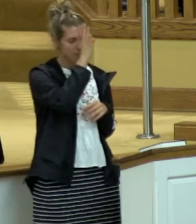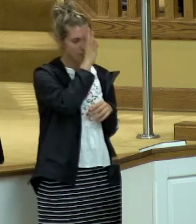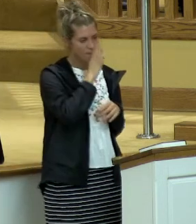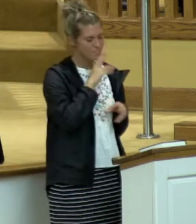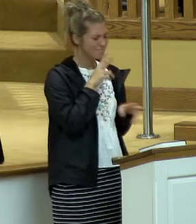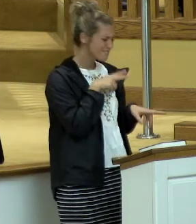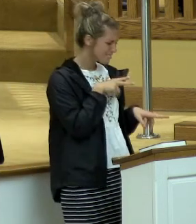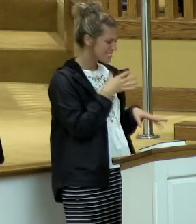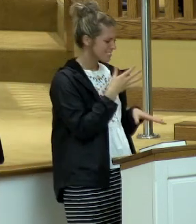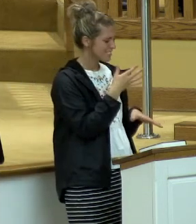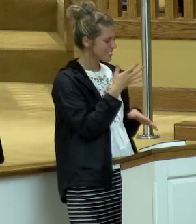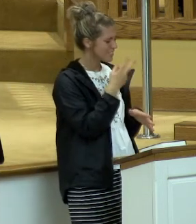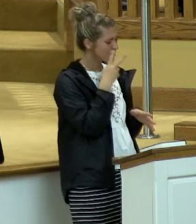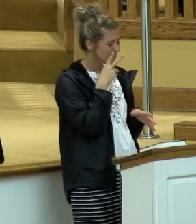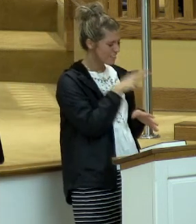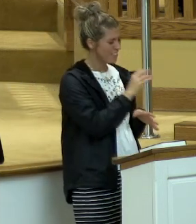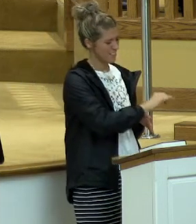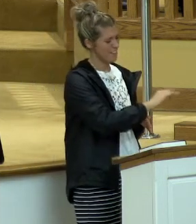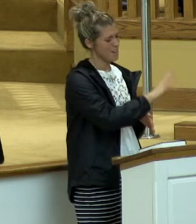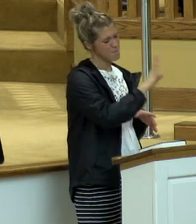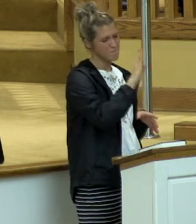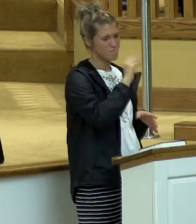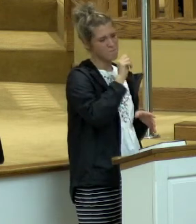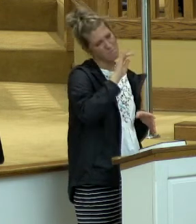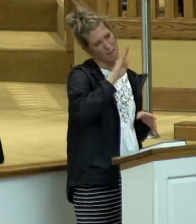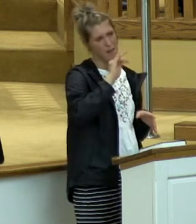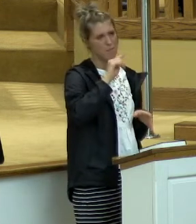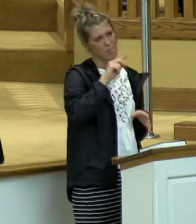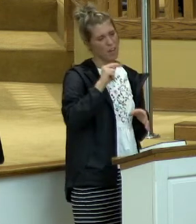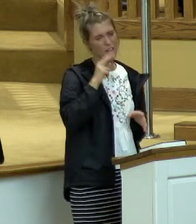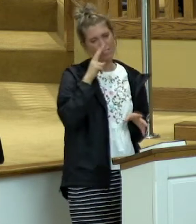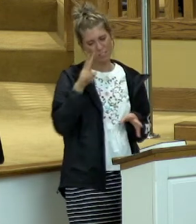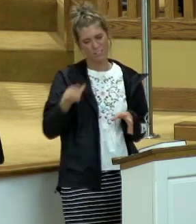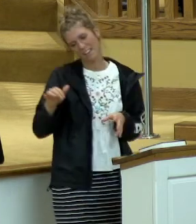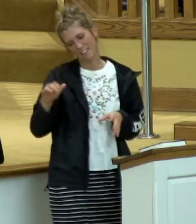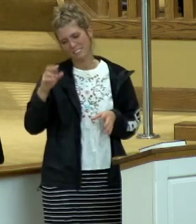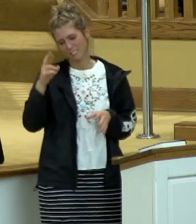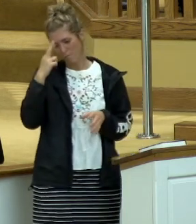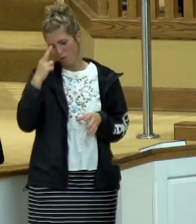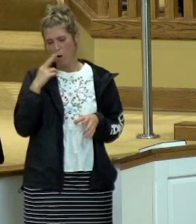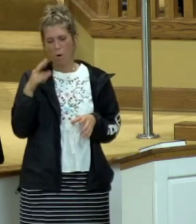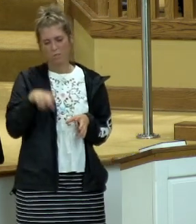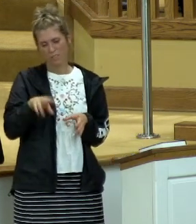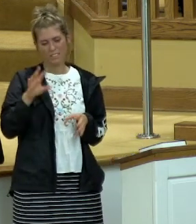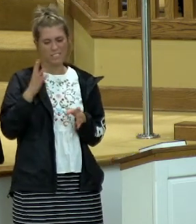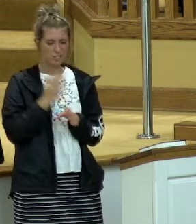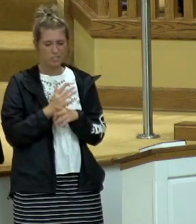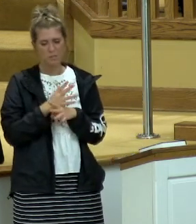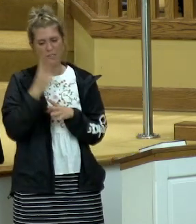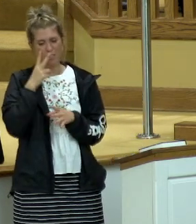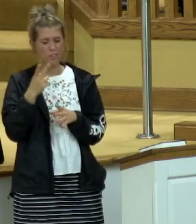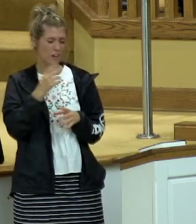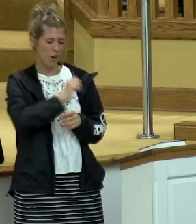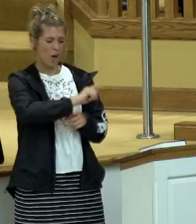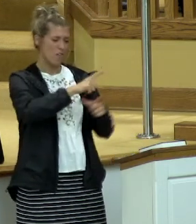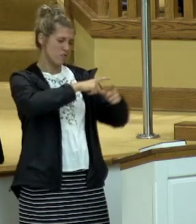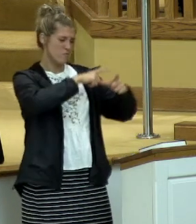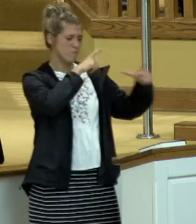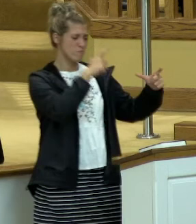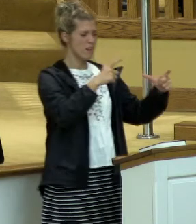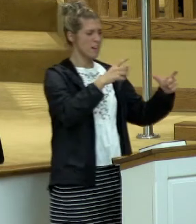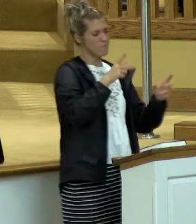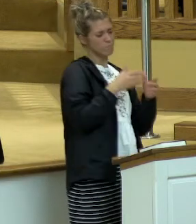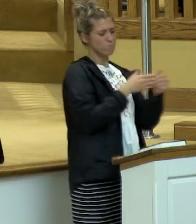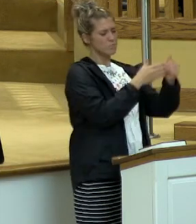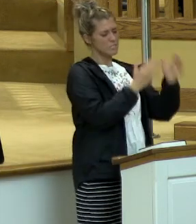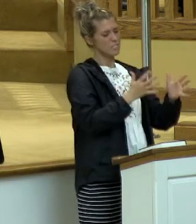God yawns and says, look at Babylon. Look at Syria. Look at Rome. Look at Germany. Look at all the great empires that came